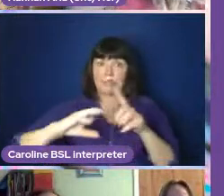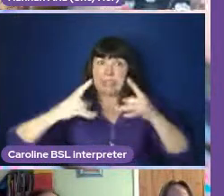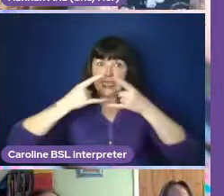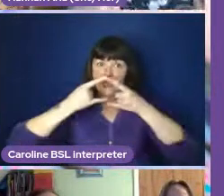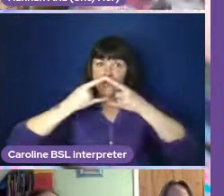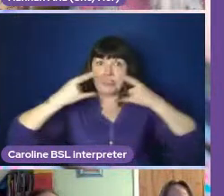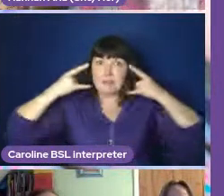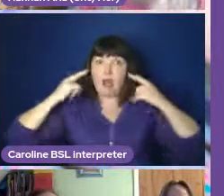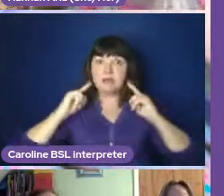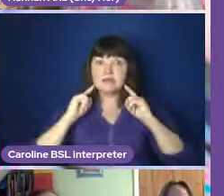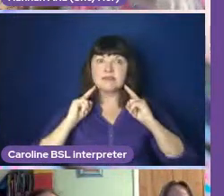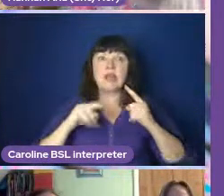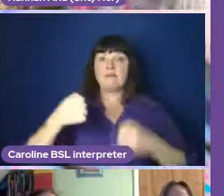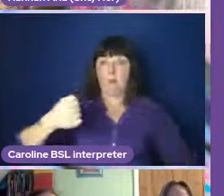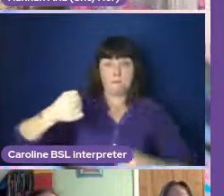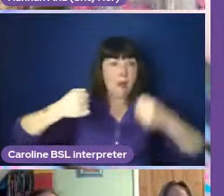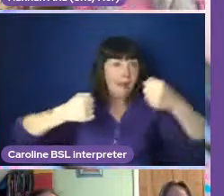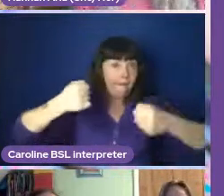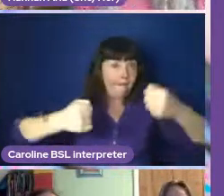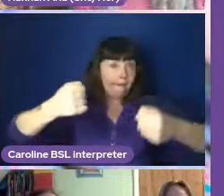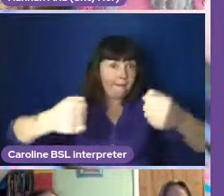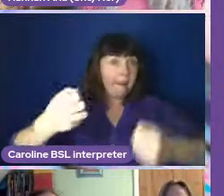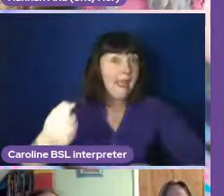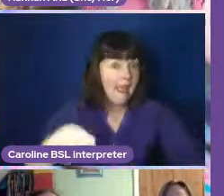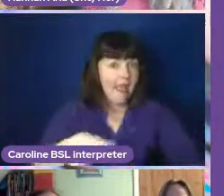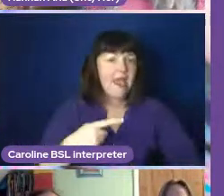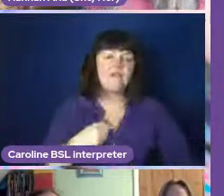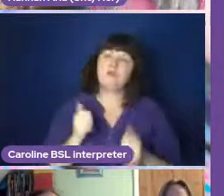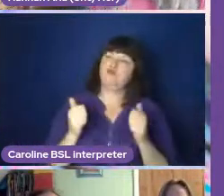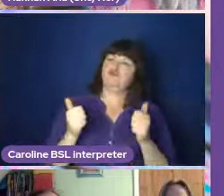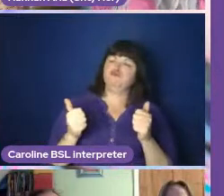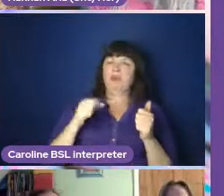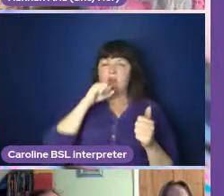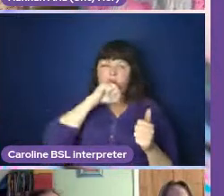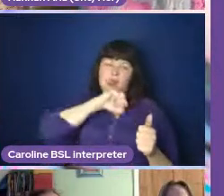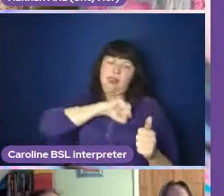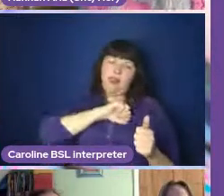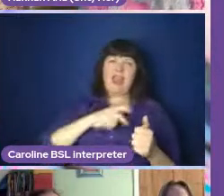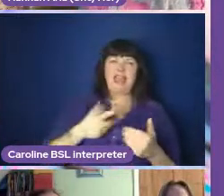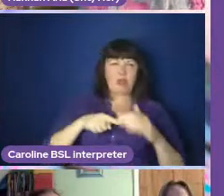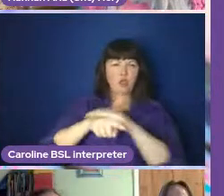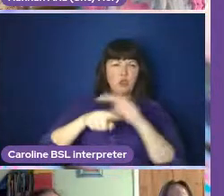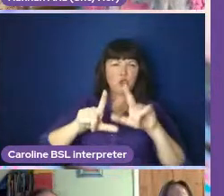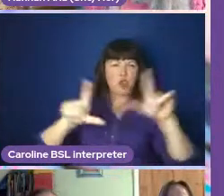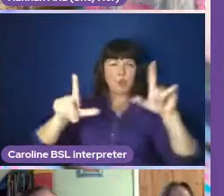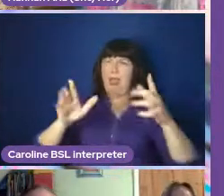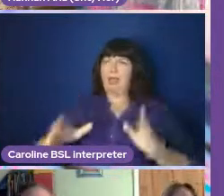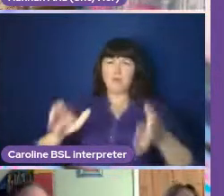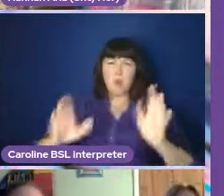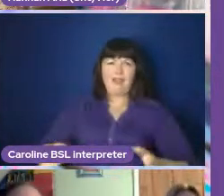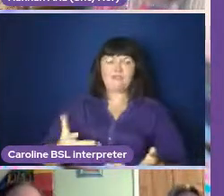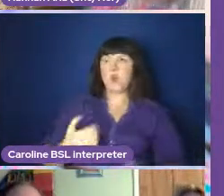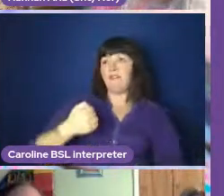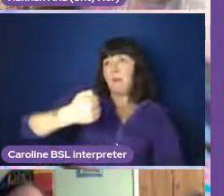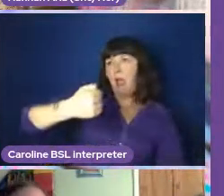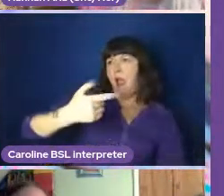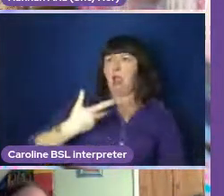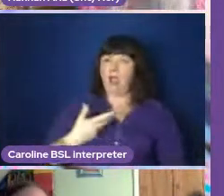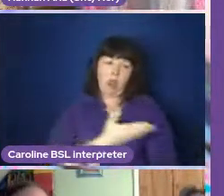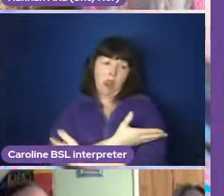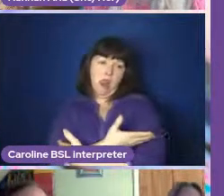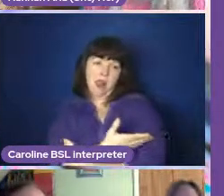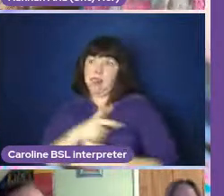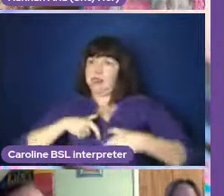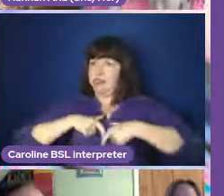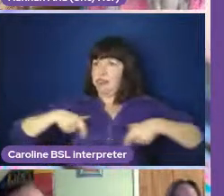some mugs as well. All about the merch. You can't be a YouTuber and not have merch, can you? It's just like the law. Even